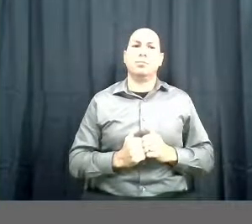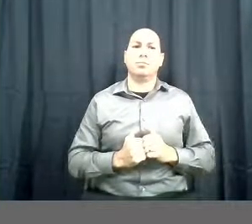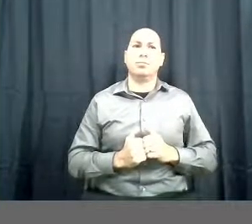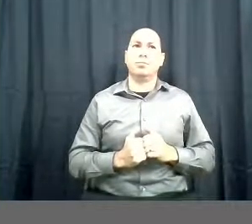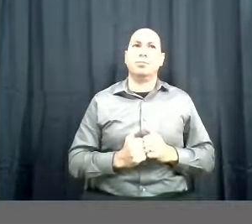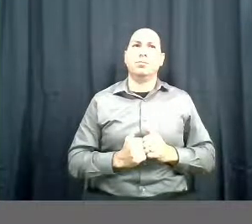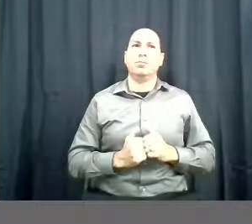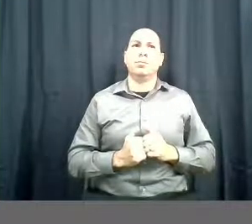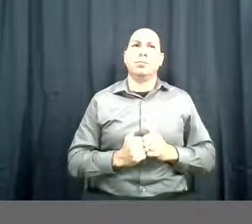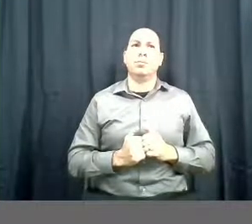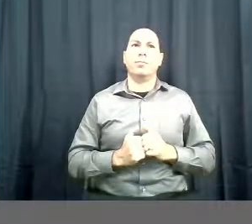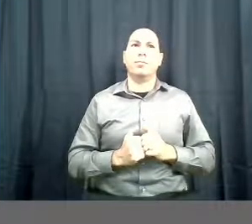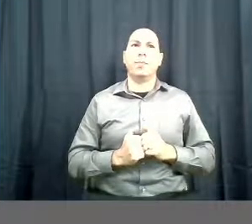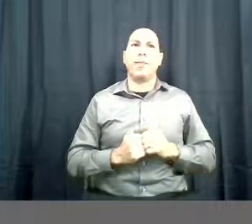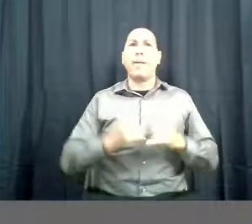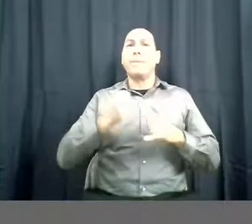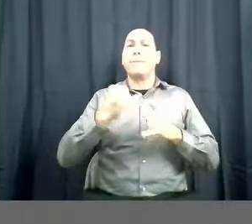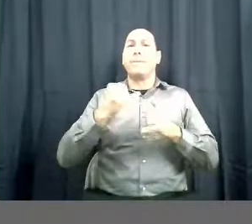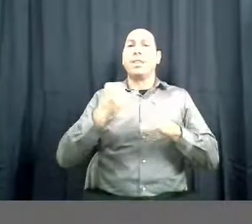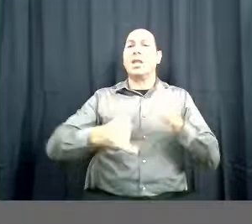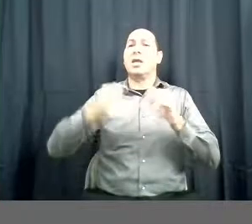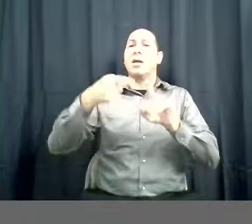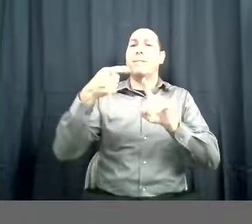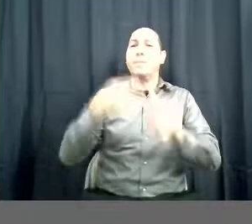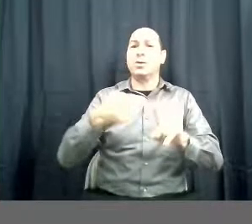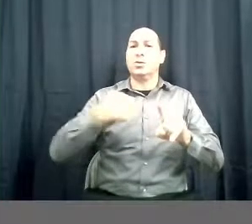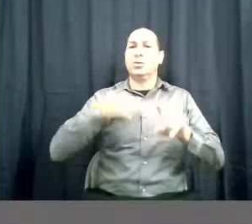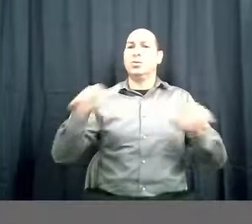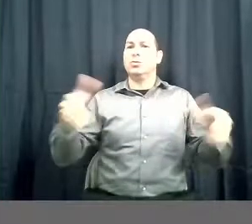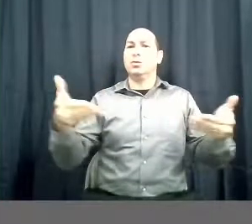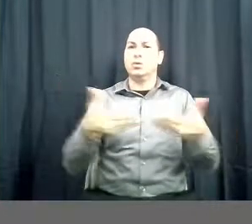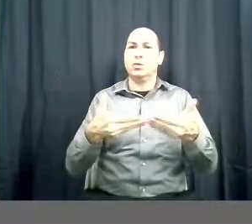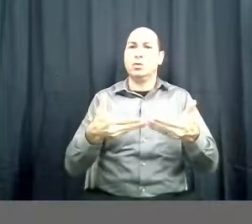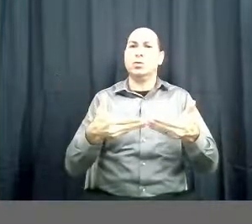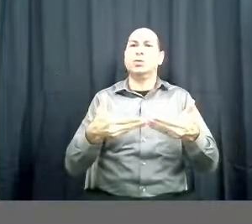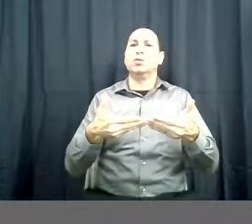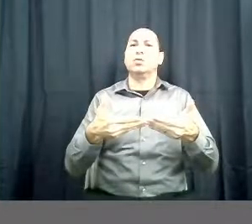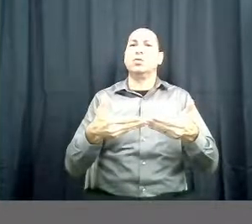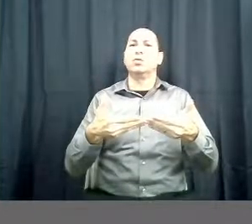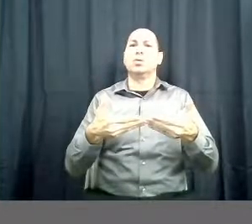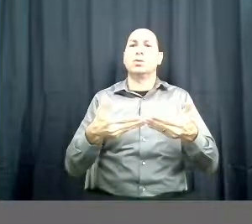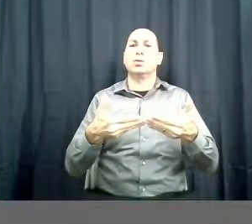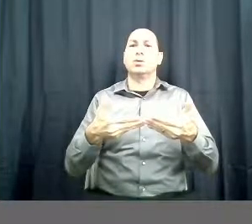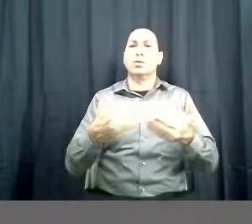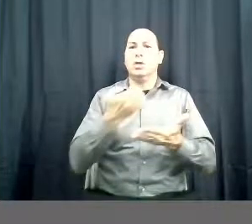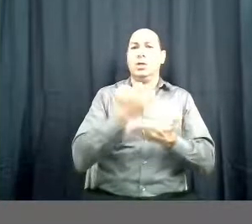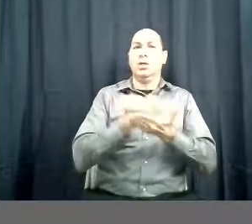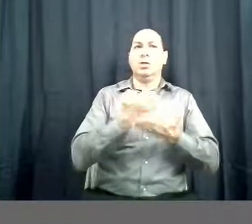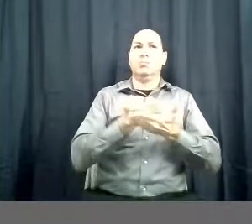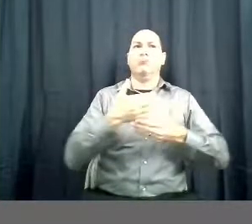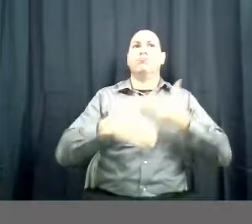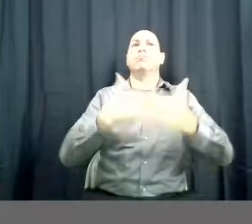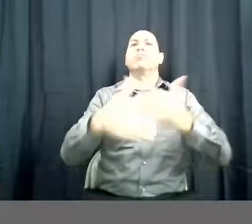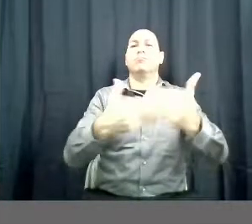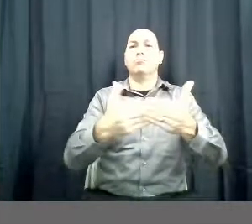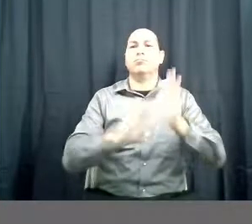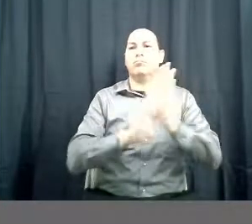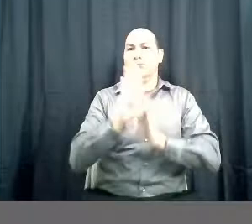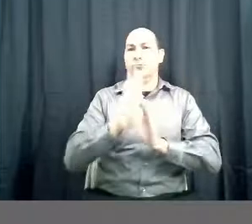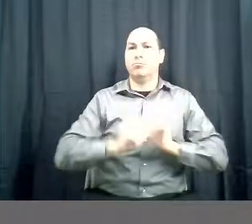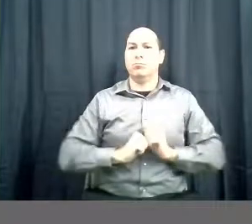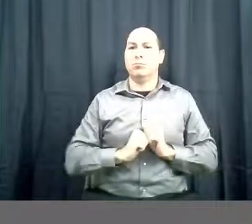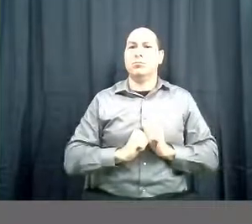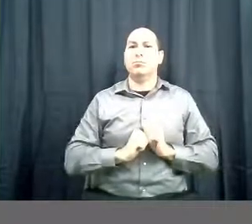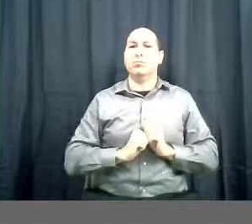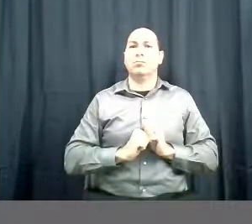Moving on to the last element that I introduced to you of the four, economic development. And while there is definitely more work